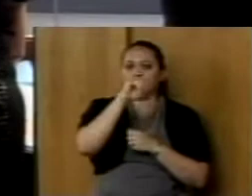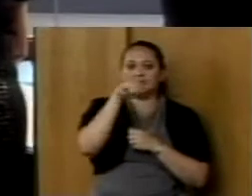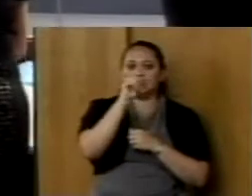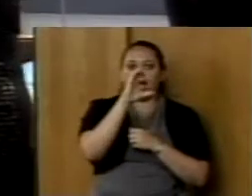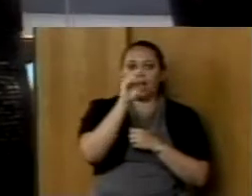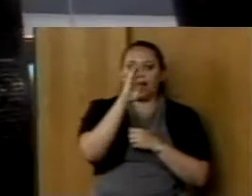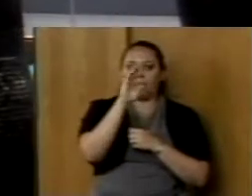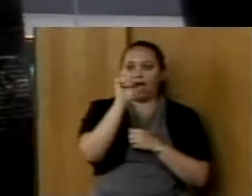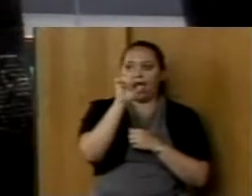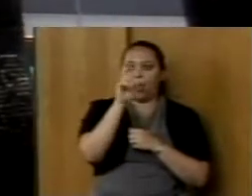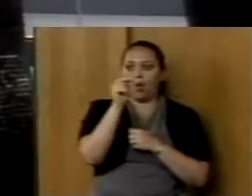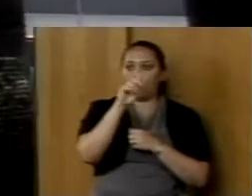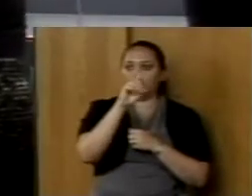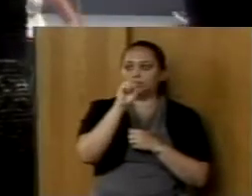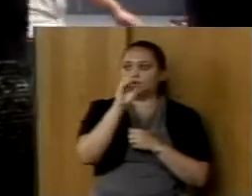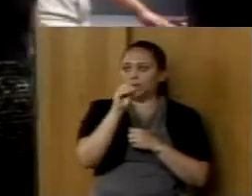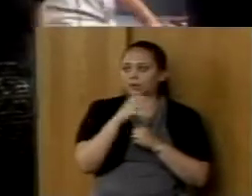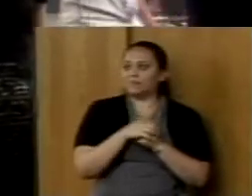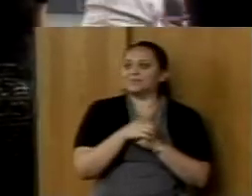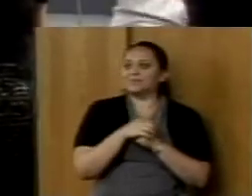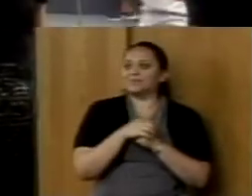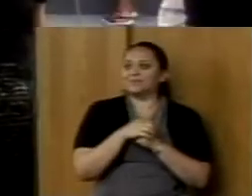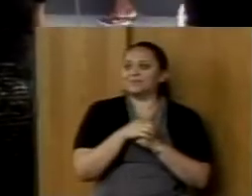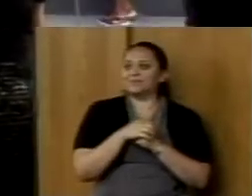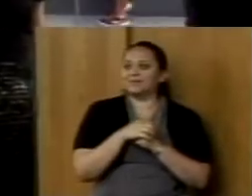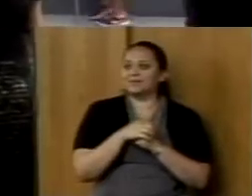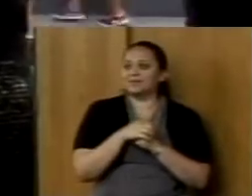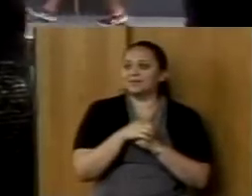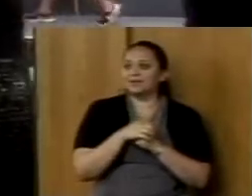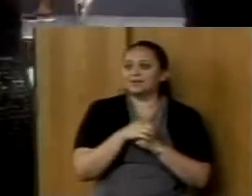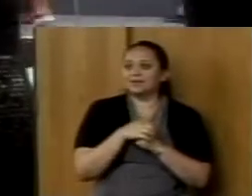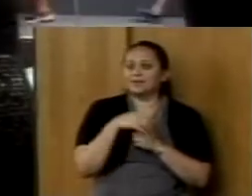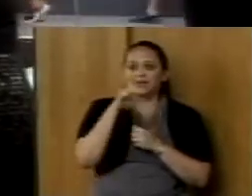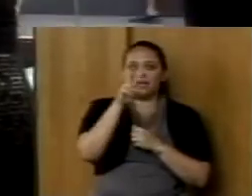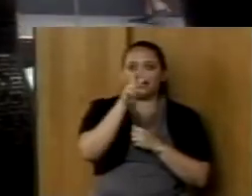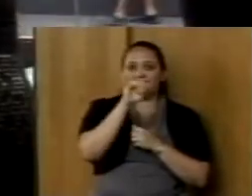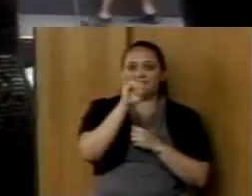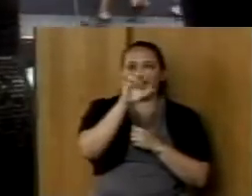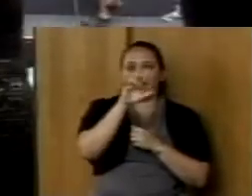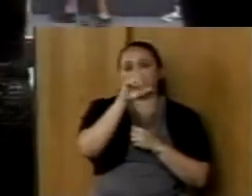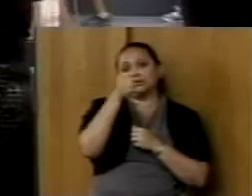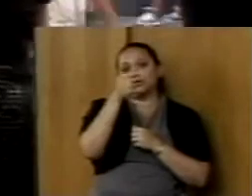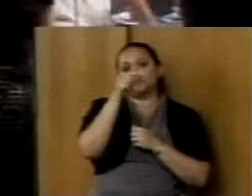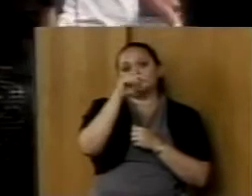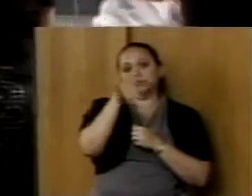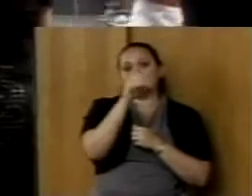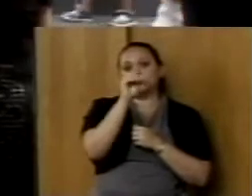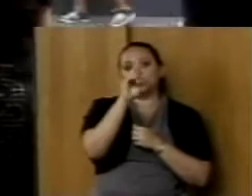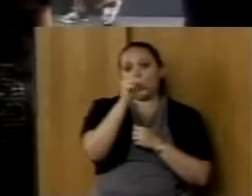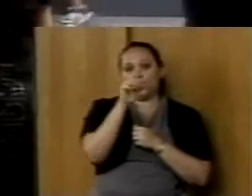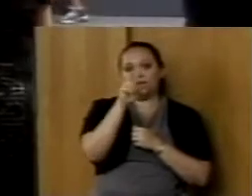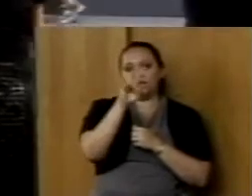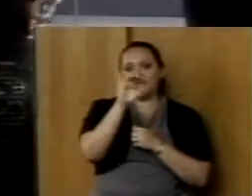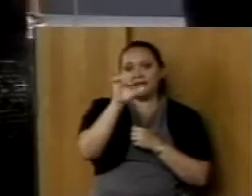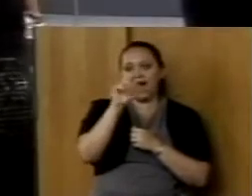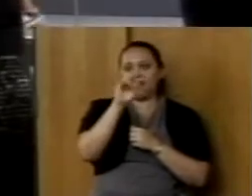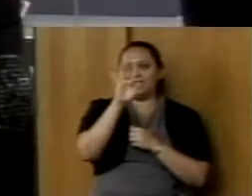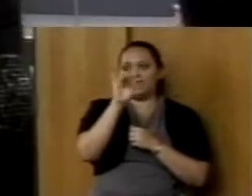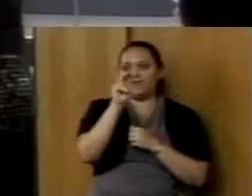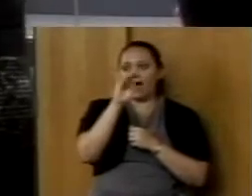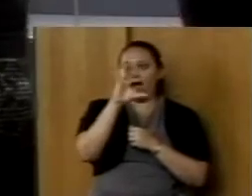Jacob Alonso, Lozano, sorry about that, Villafranca, George Villafranca,